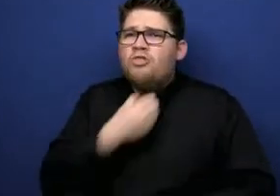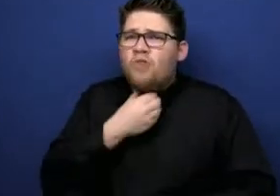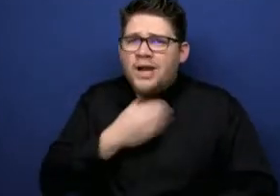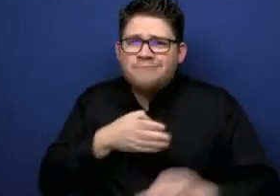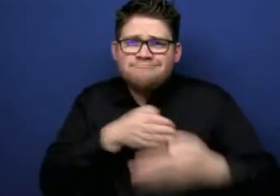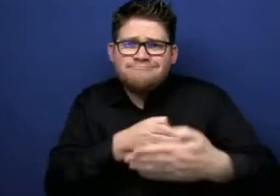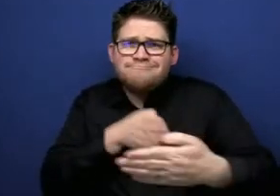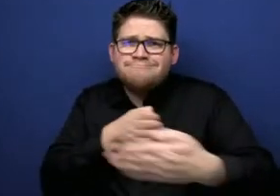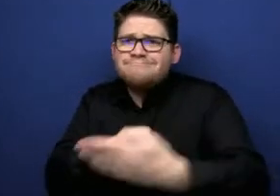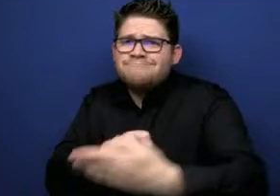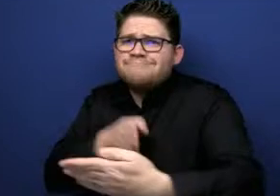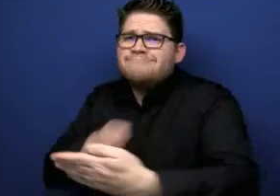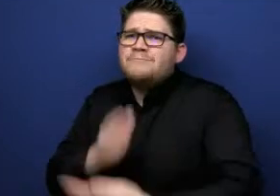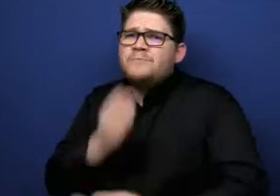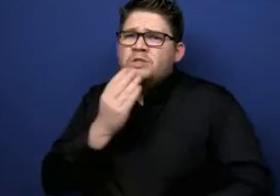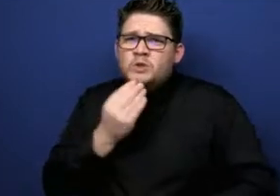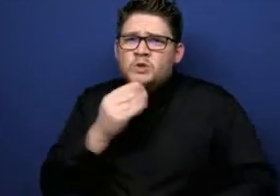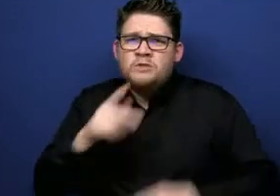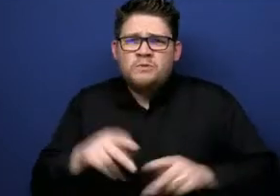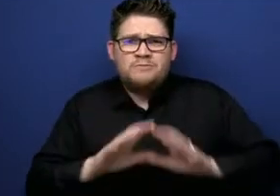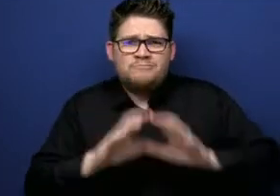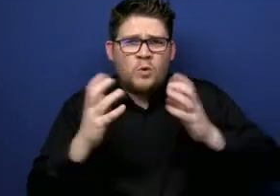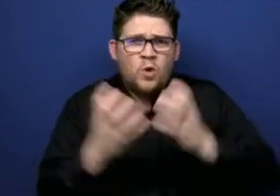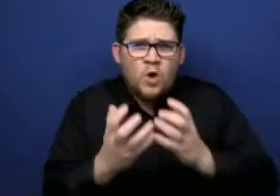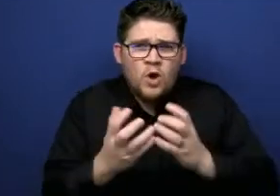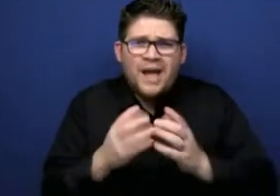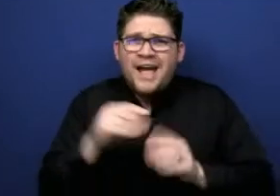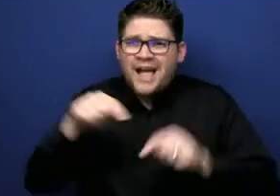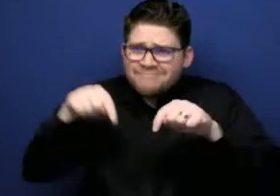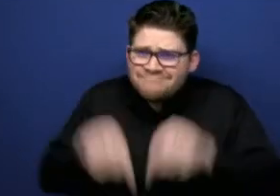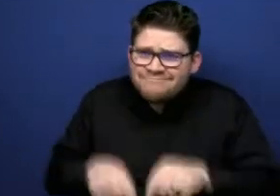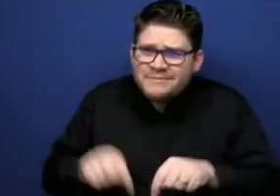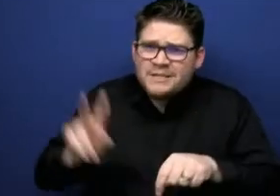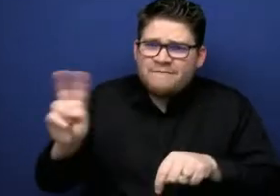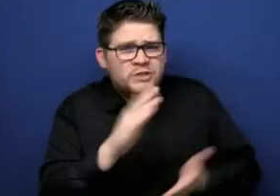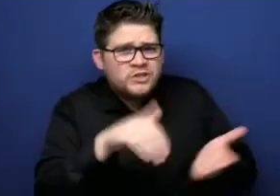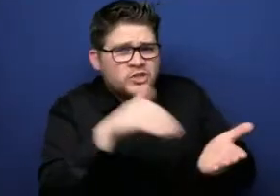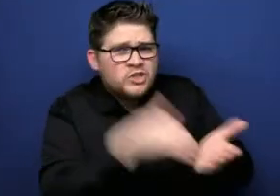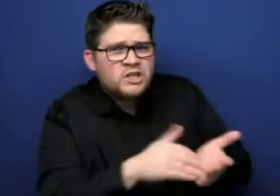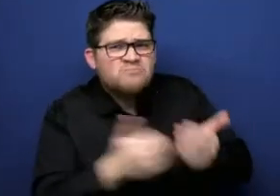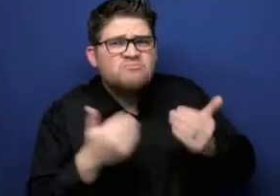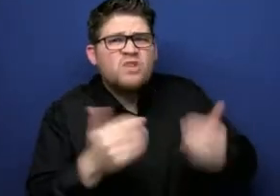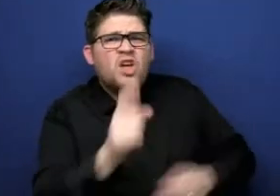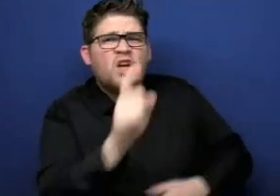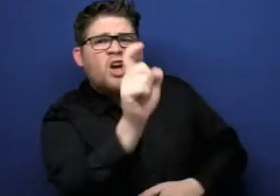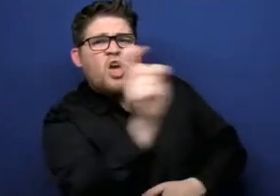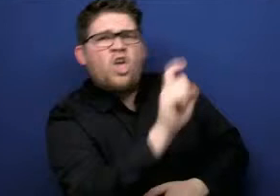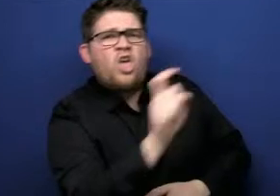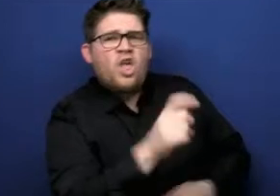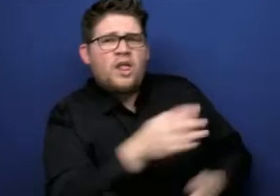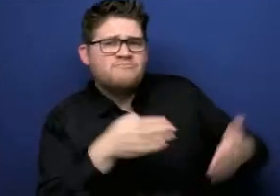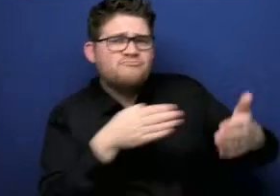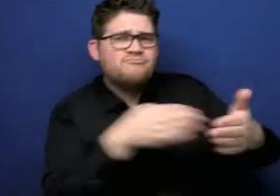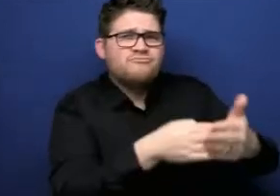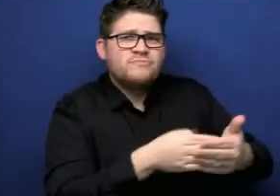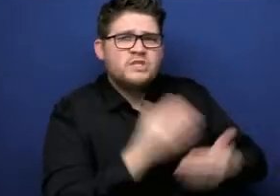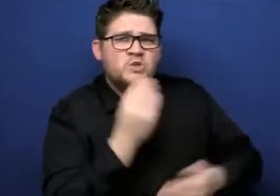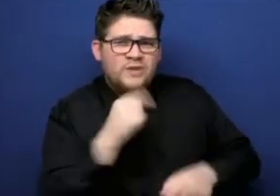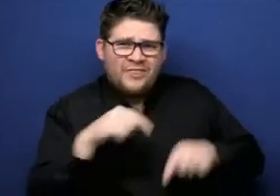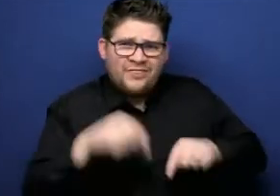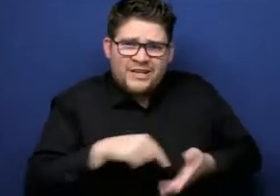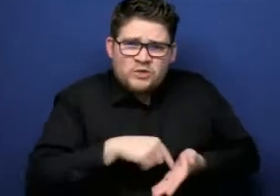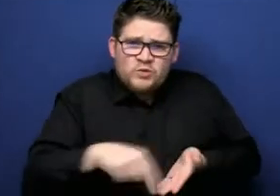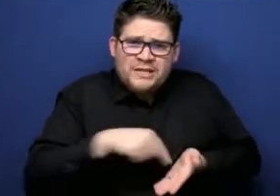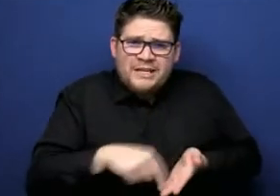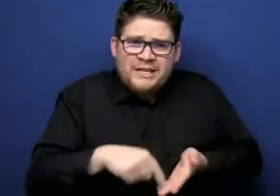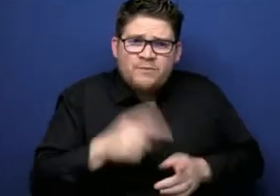Victoria, the Victoria Chabad Center was desecrated by anti-Semitic graffiti just this week on the eve of Yom HaShoah. These